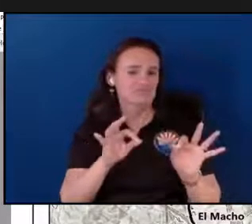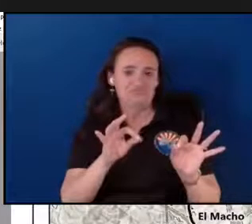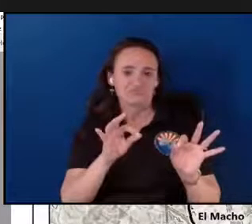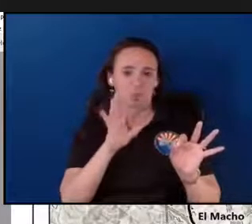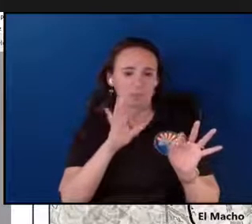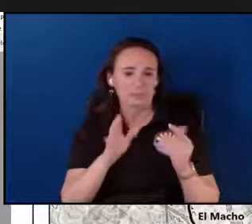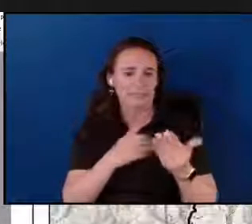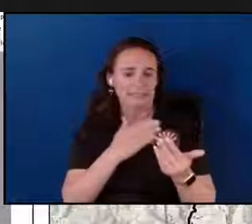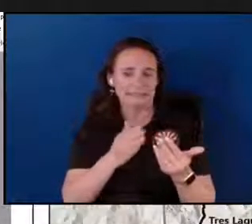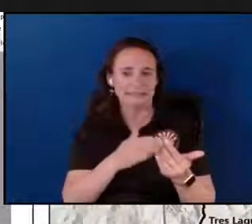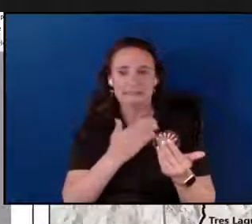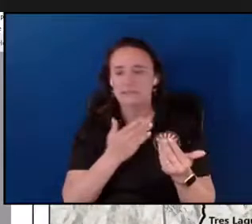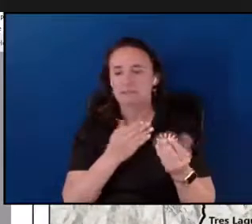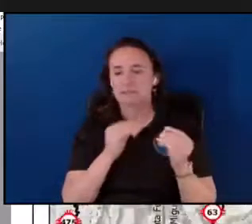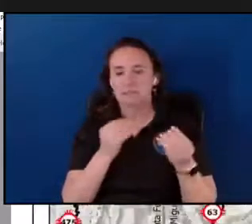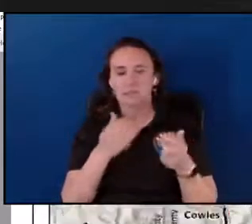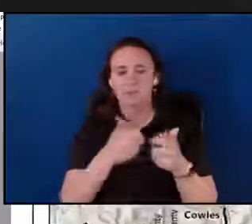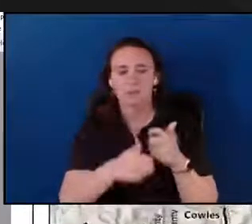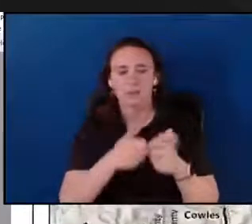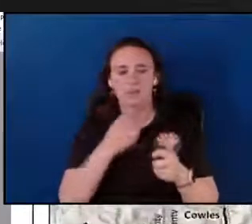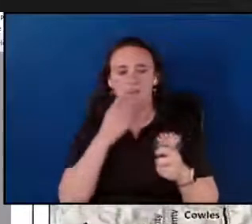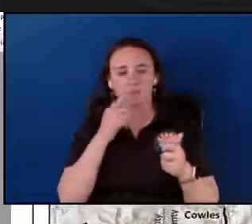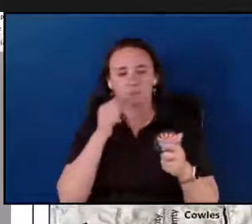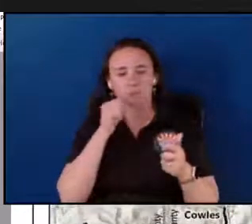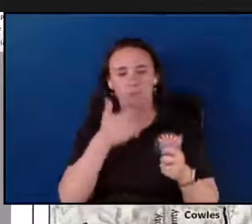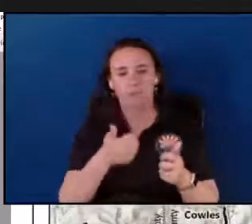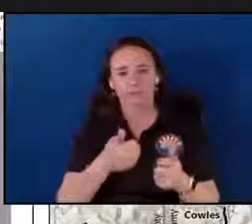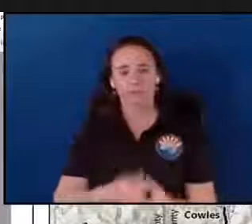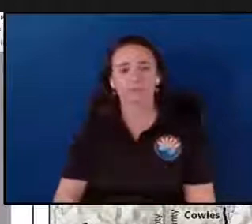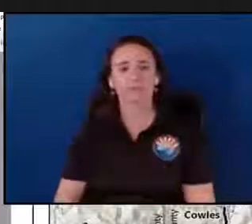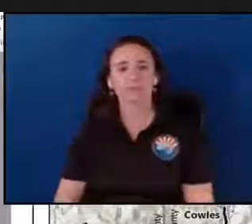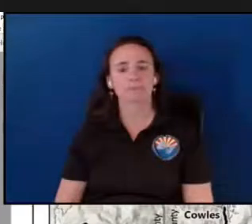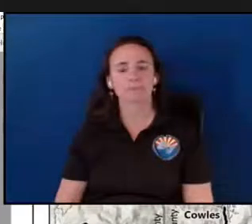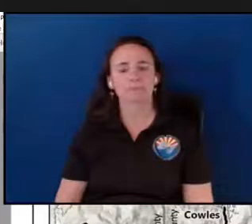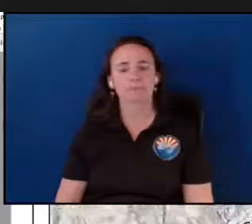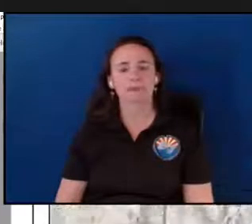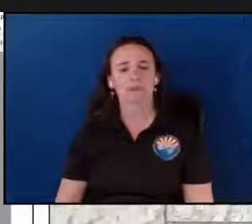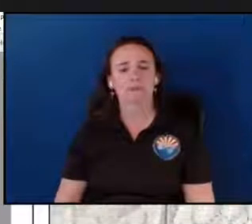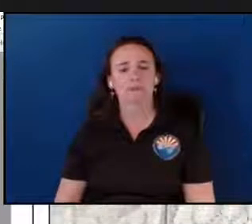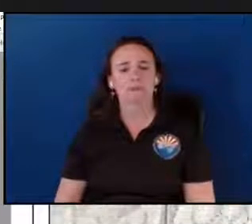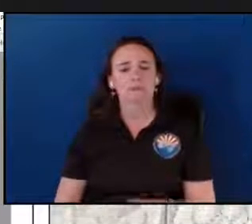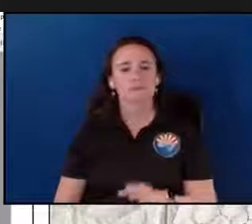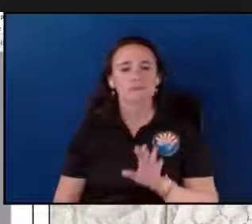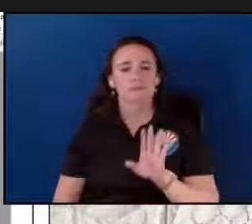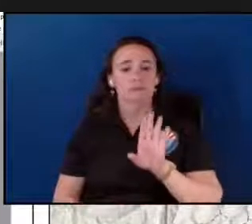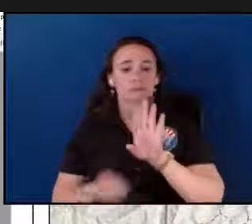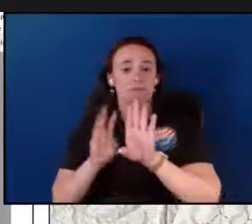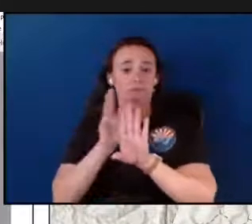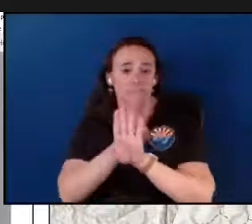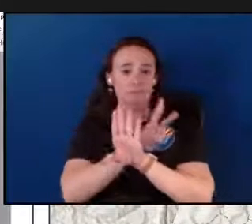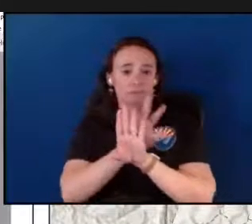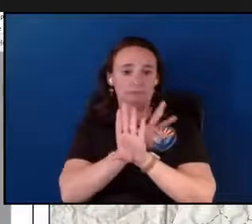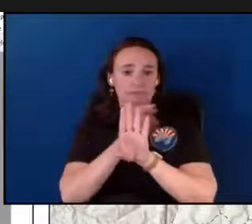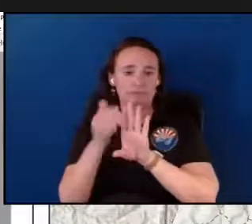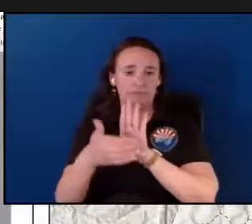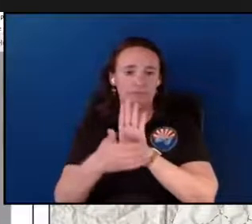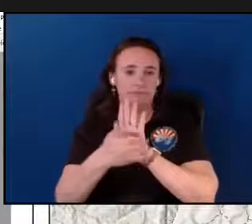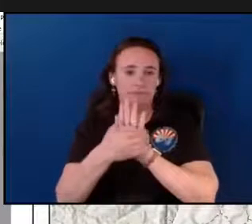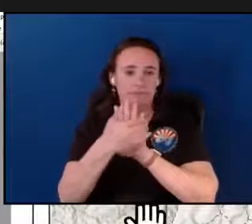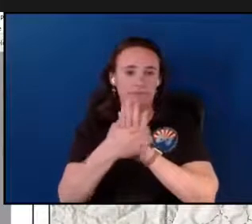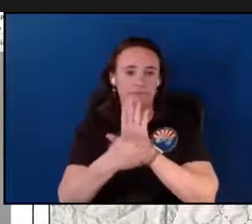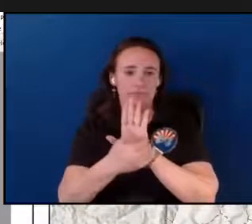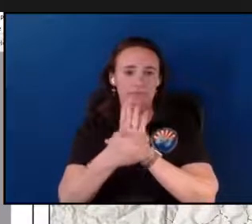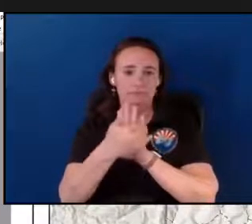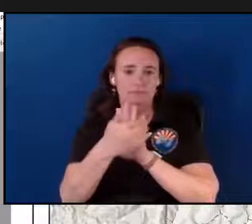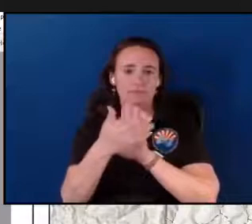being a problem for tomorrow. As we come all the way up along the west side, that's looking really good. Don't think we'll see any perimeter